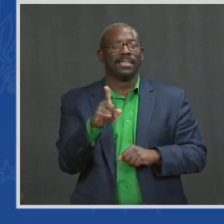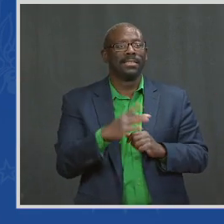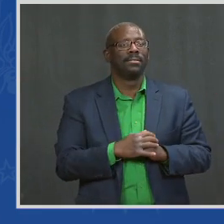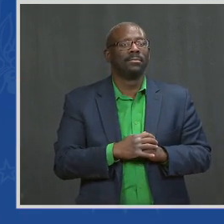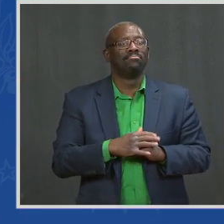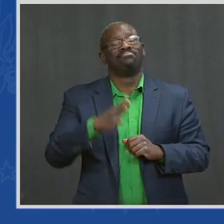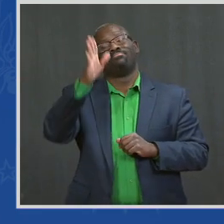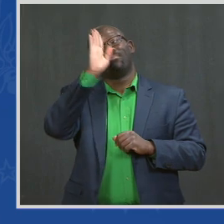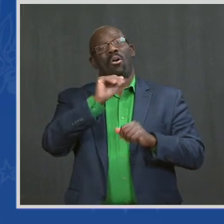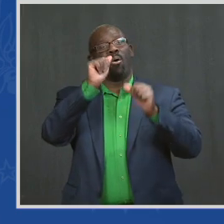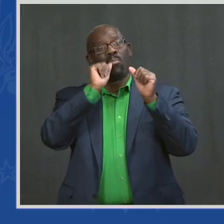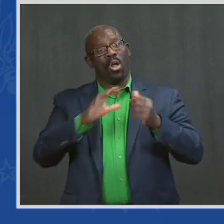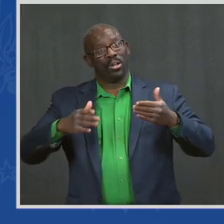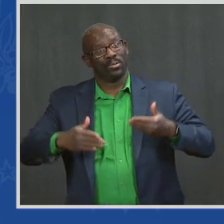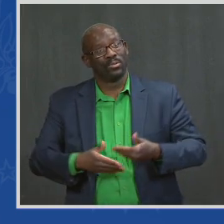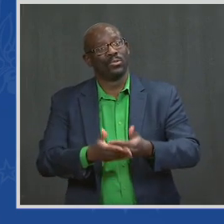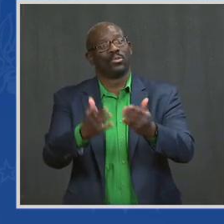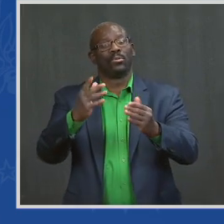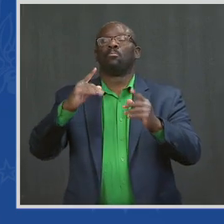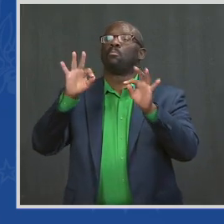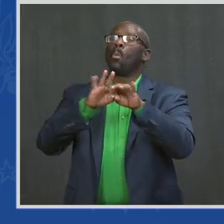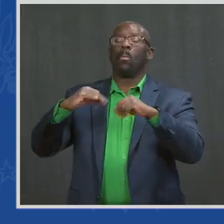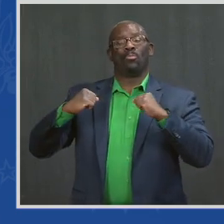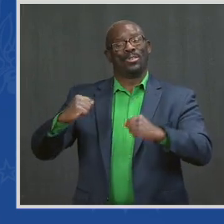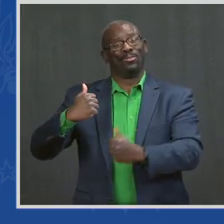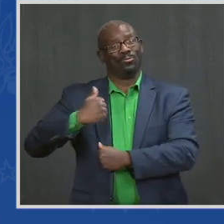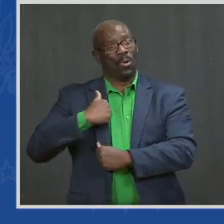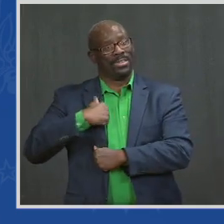you. Now,